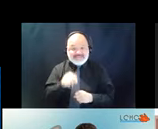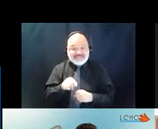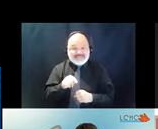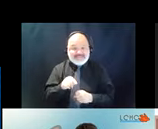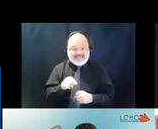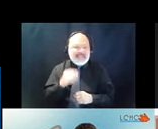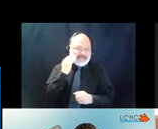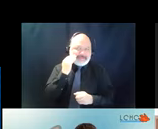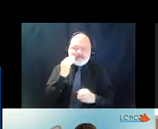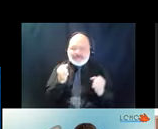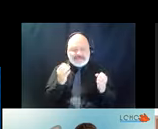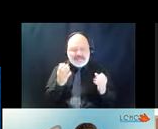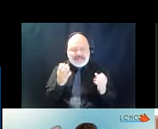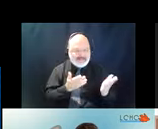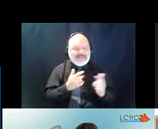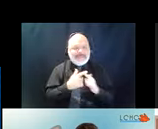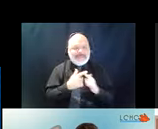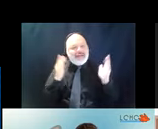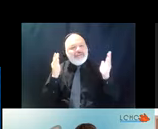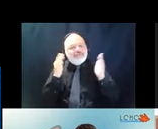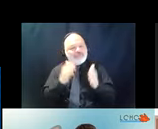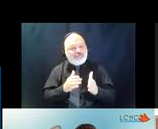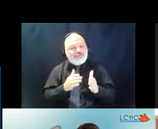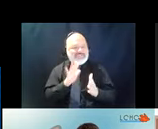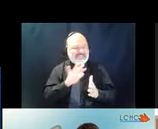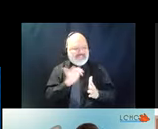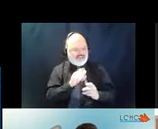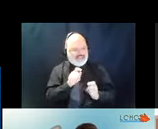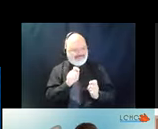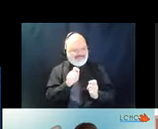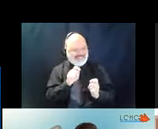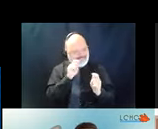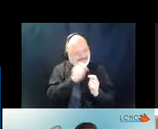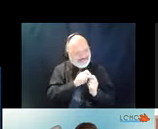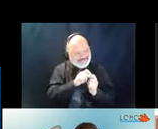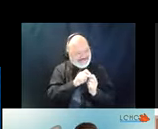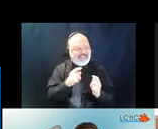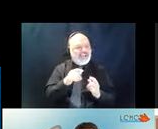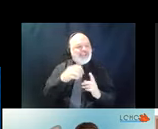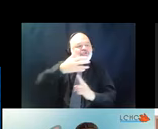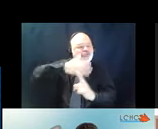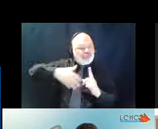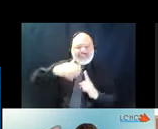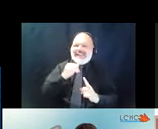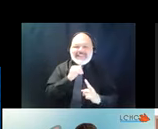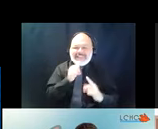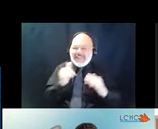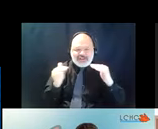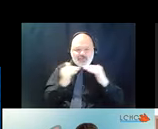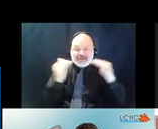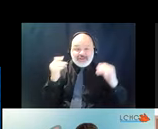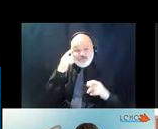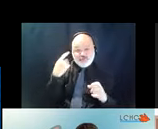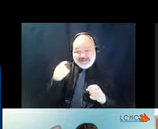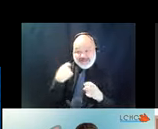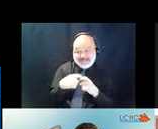I know there's a lot here, but I'll focus on kind of the most upstream, which is the social inequality slide. So for Latinos in